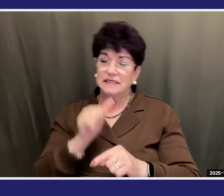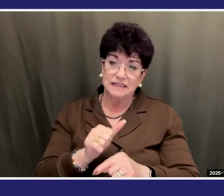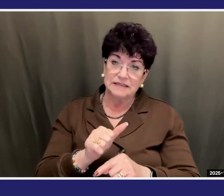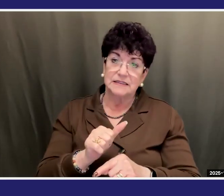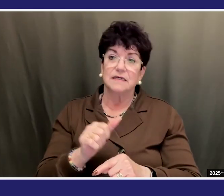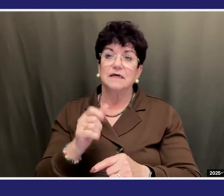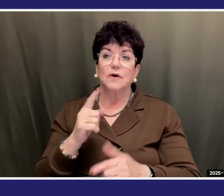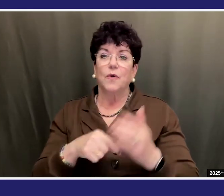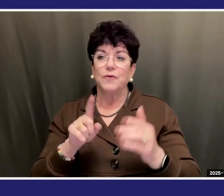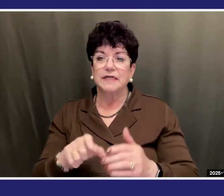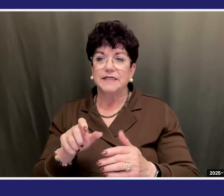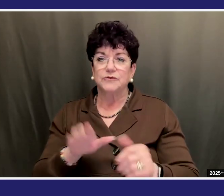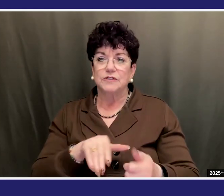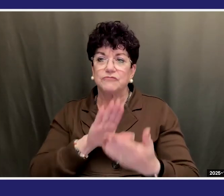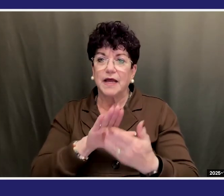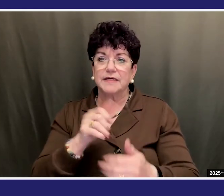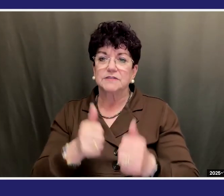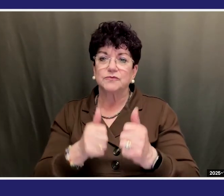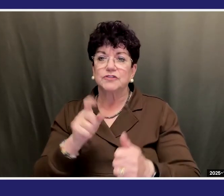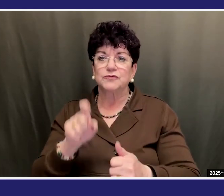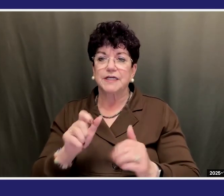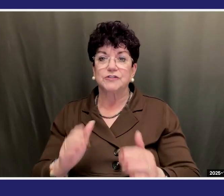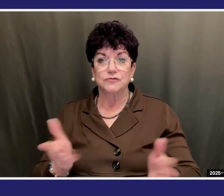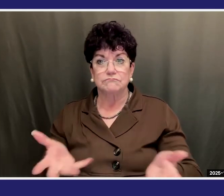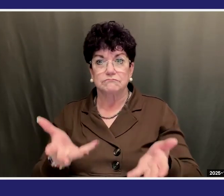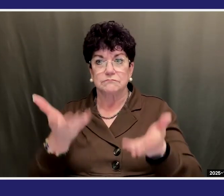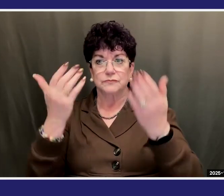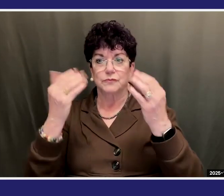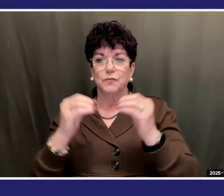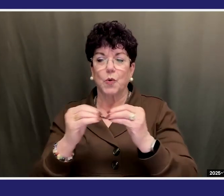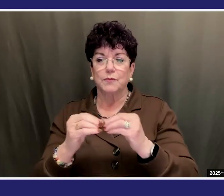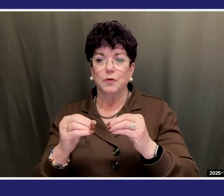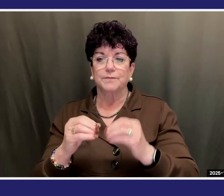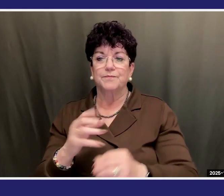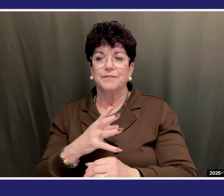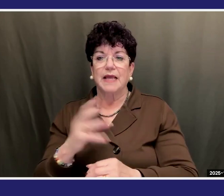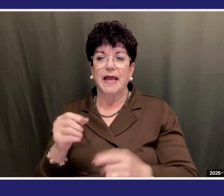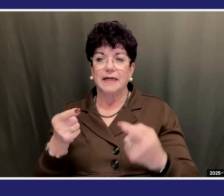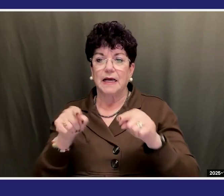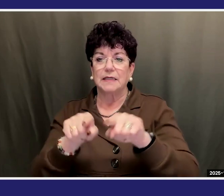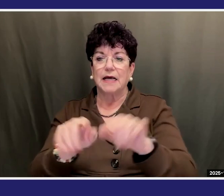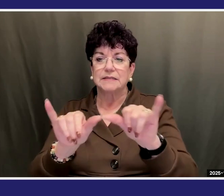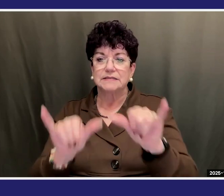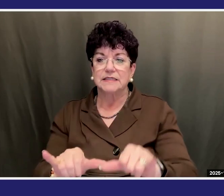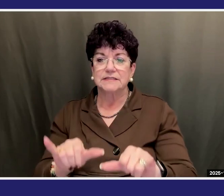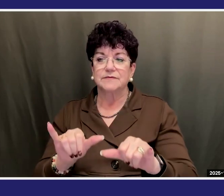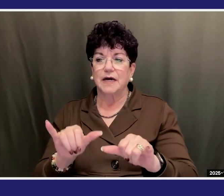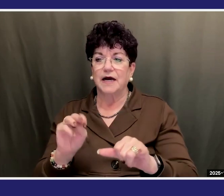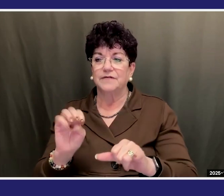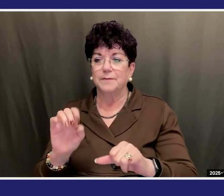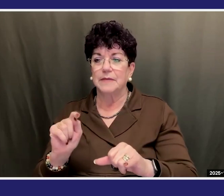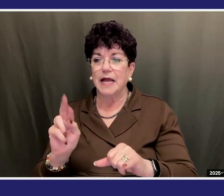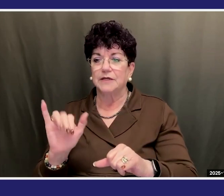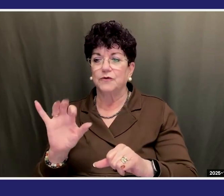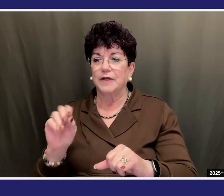be addressed, what needs to be elevated. But we're also hoping to align the system of metrics across the state. So this means working